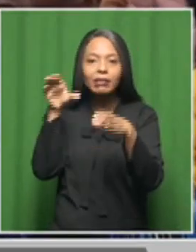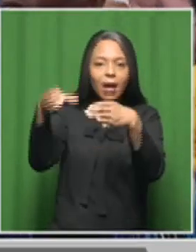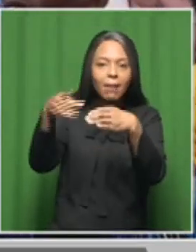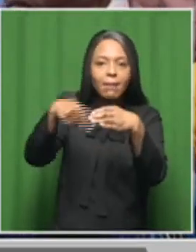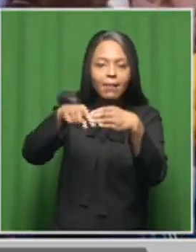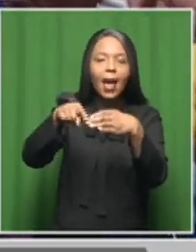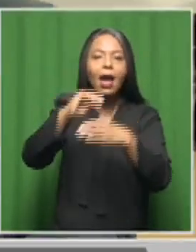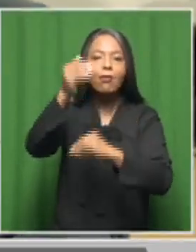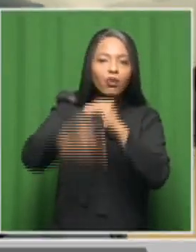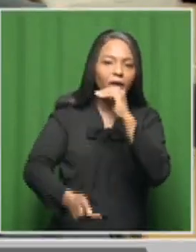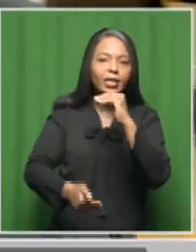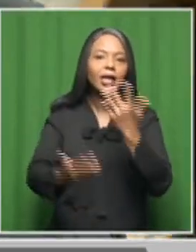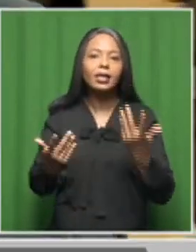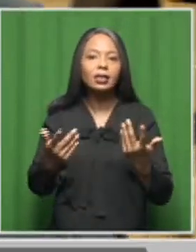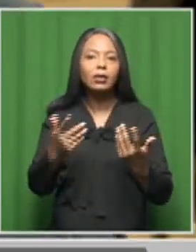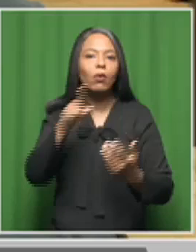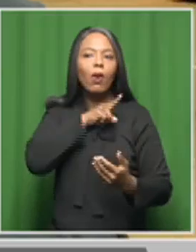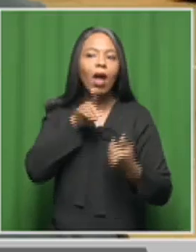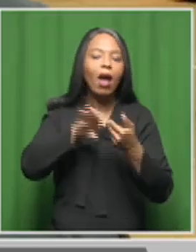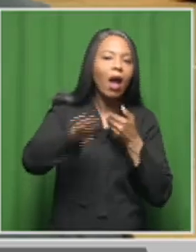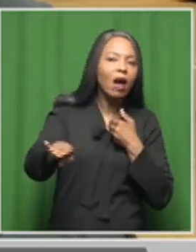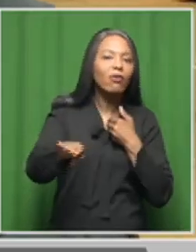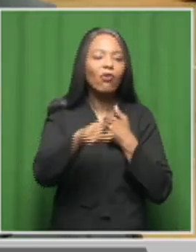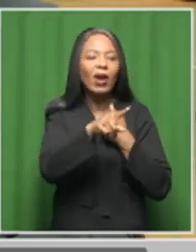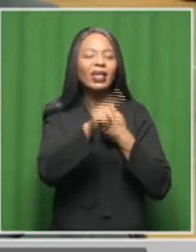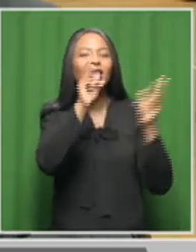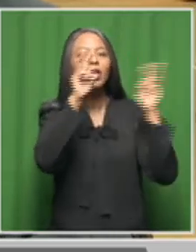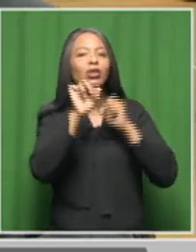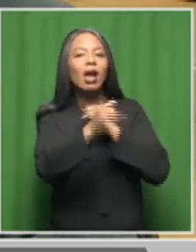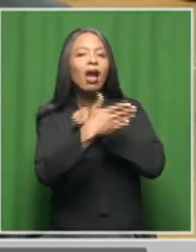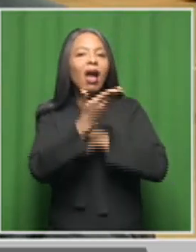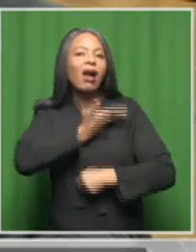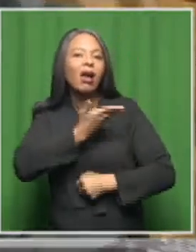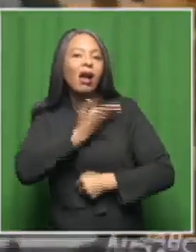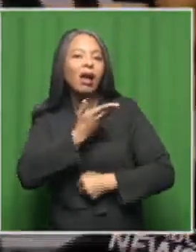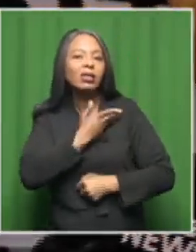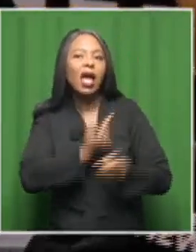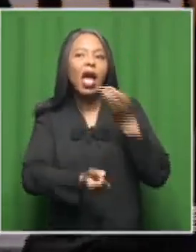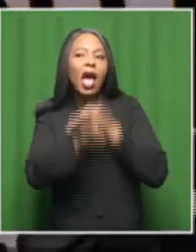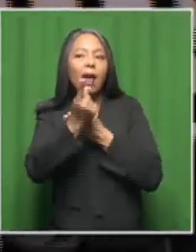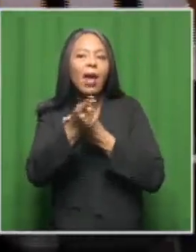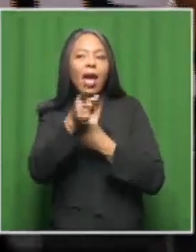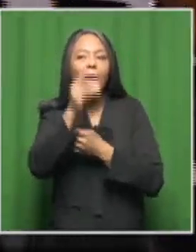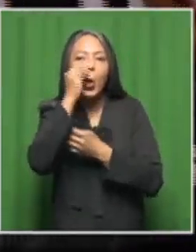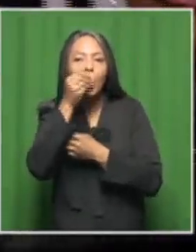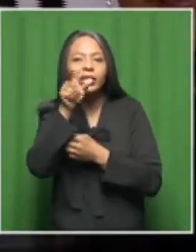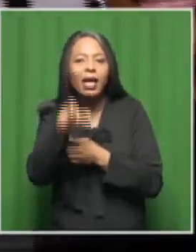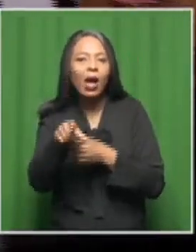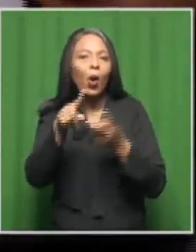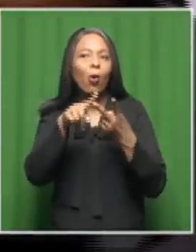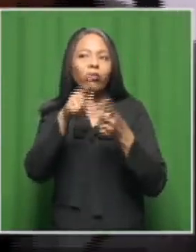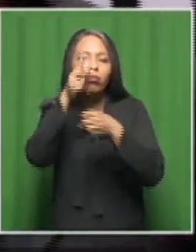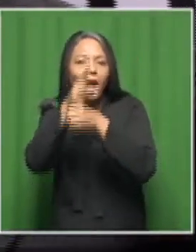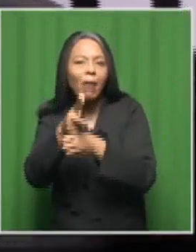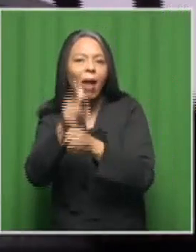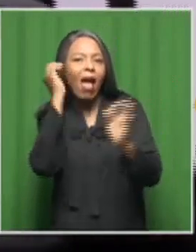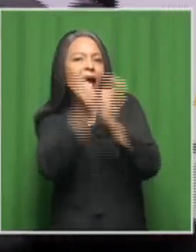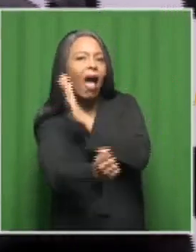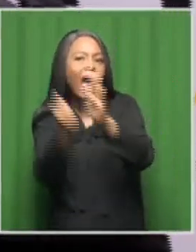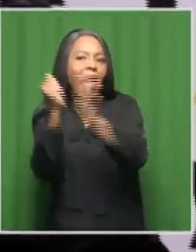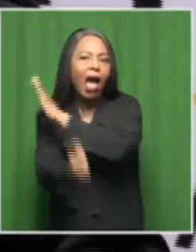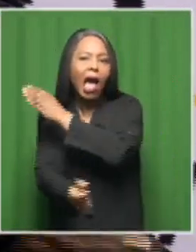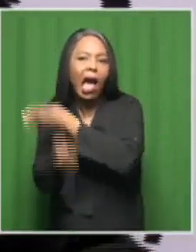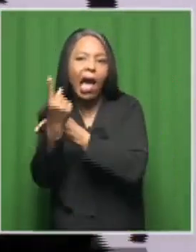journalists are killed in Gaza, for instance. Well, Izak, thank you so much. And Izak Minaar just stepping in and a member